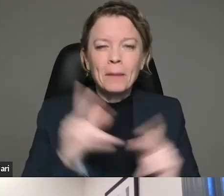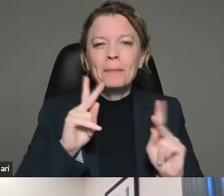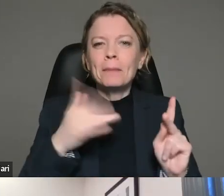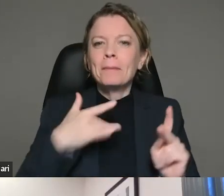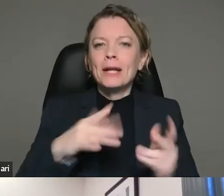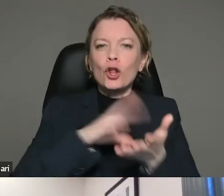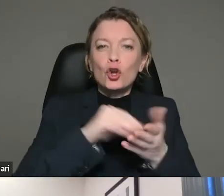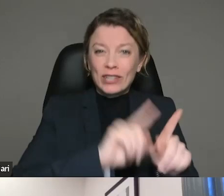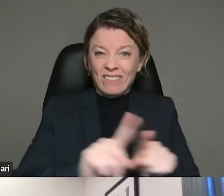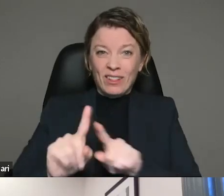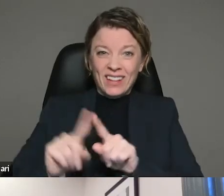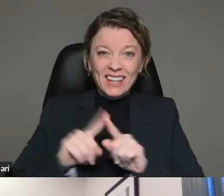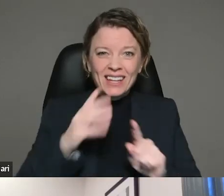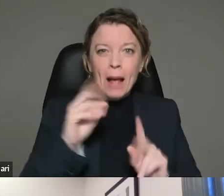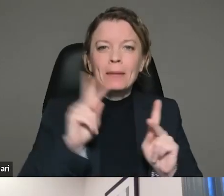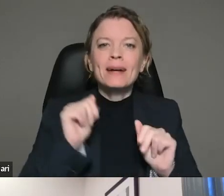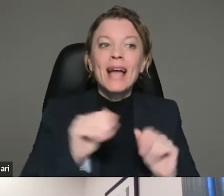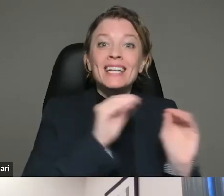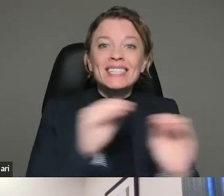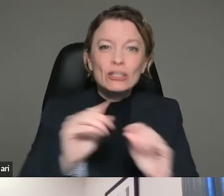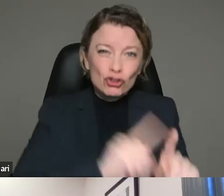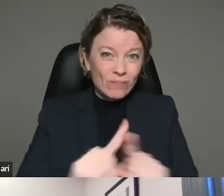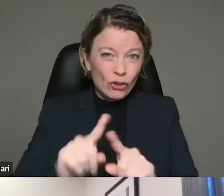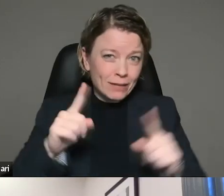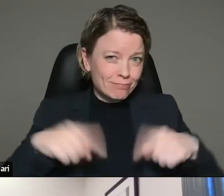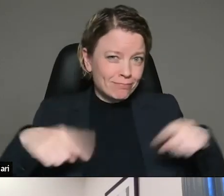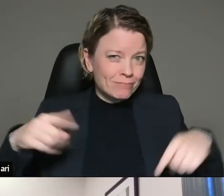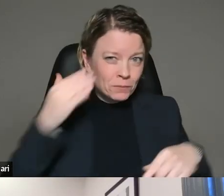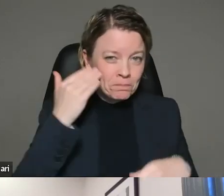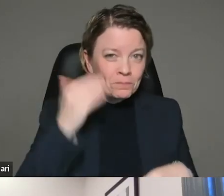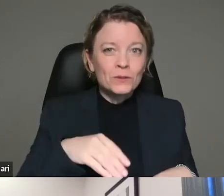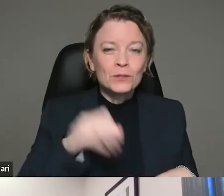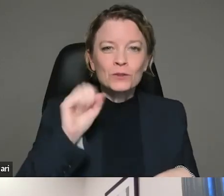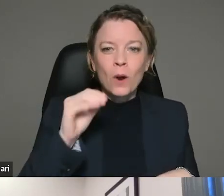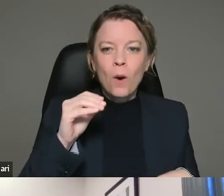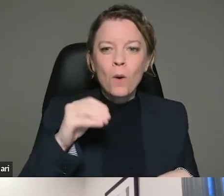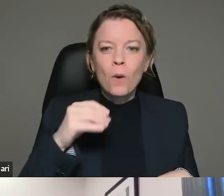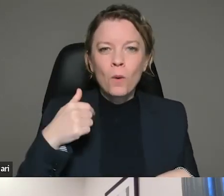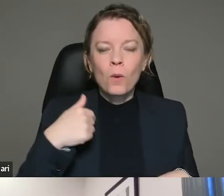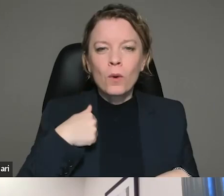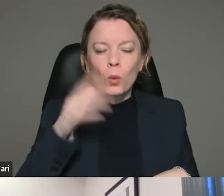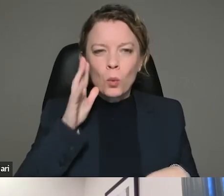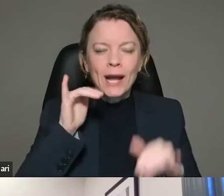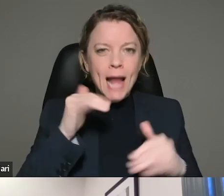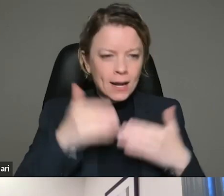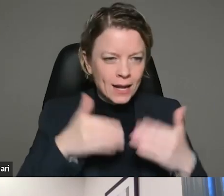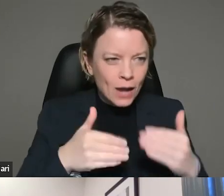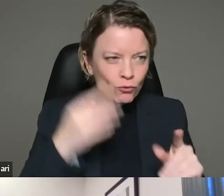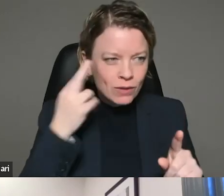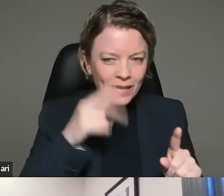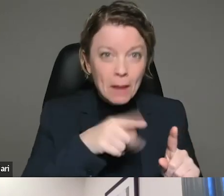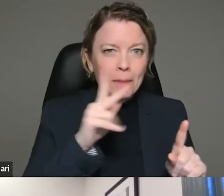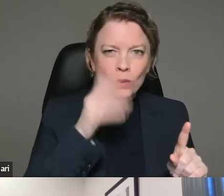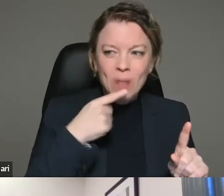ways, and everybody teaches in different ways. So, you know, you would kind of go down the path and say, oh, well, you know, Beverly is